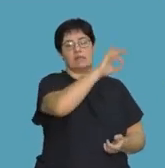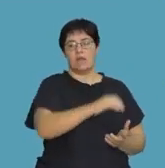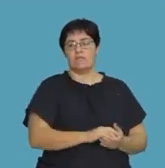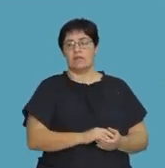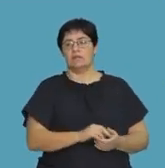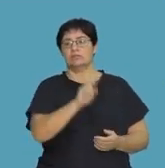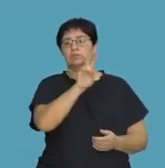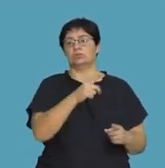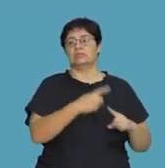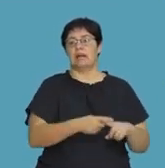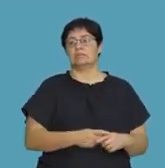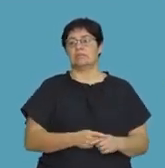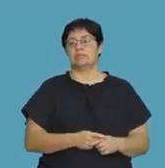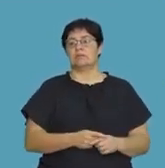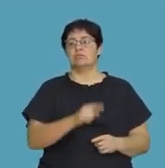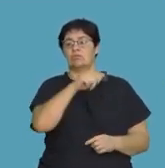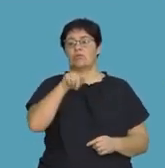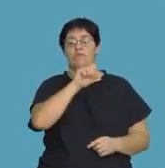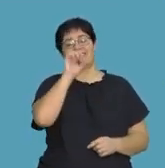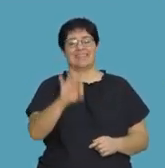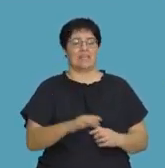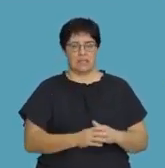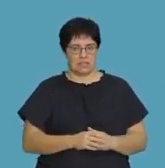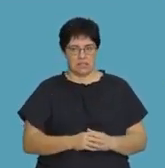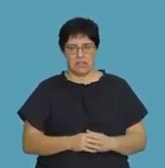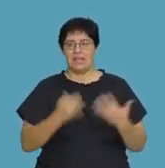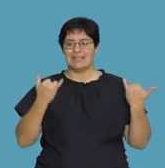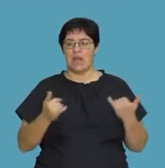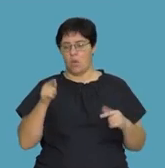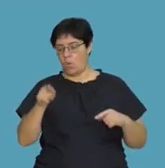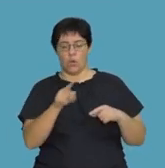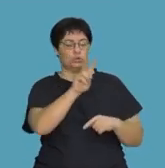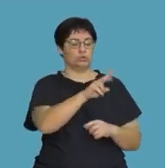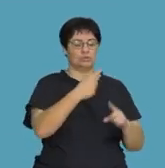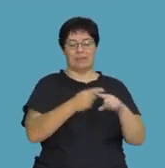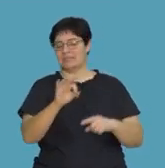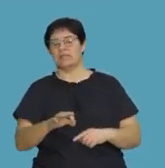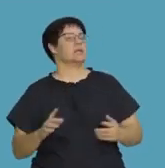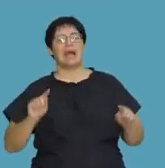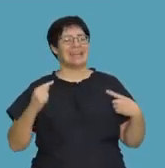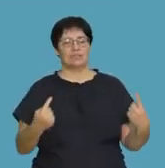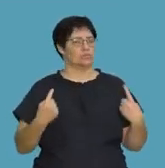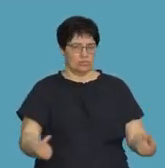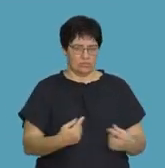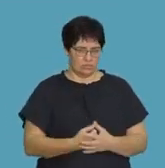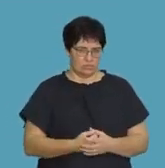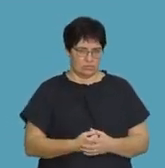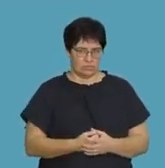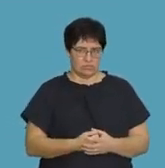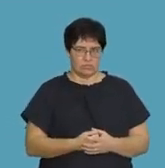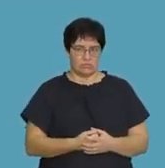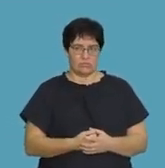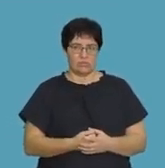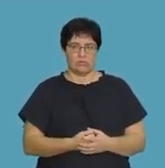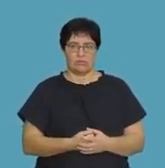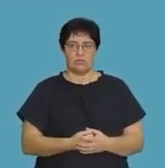2 multiplied by the square root of 3, and then you now want to multiply the 3 and the 2. No.